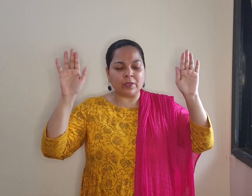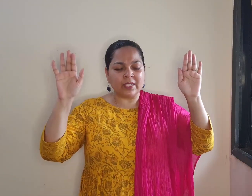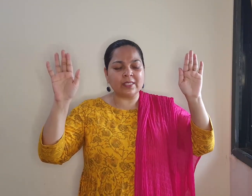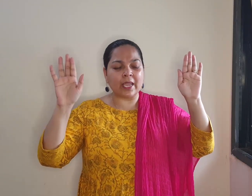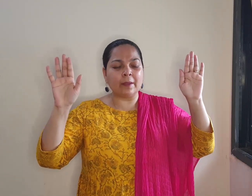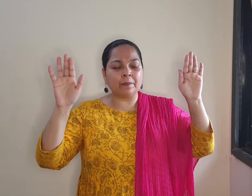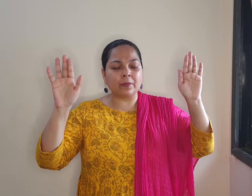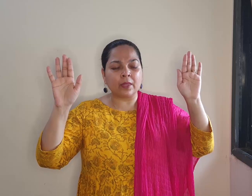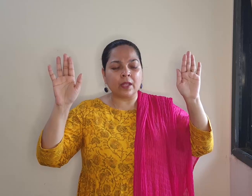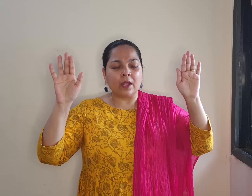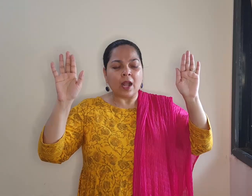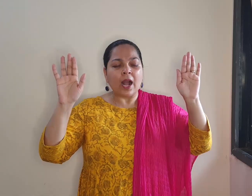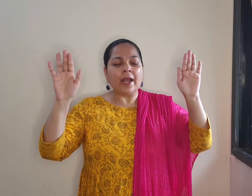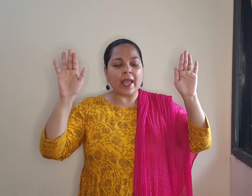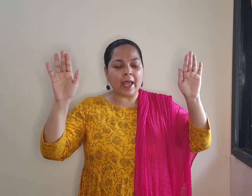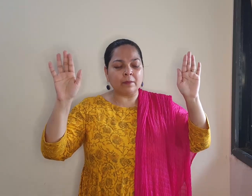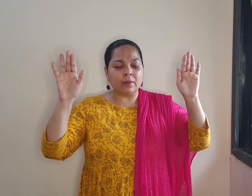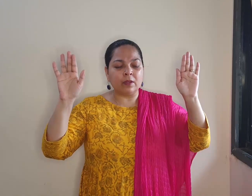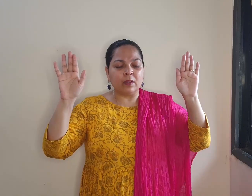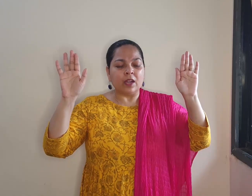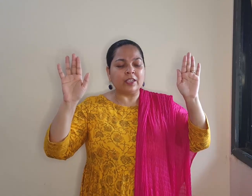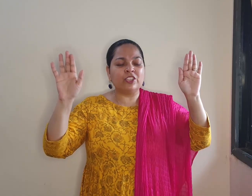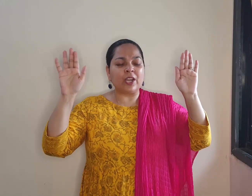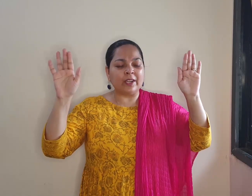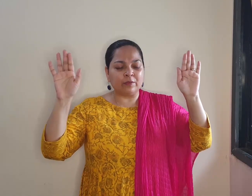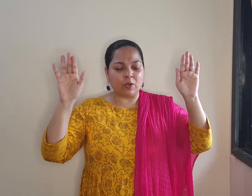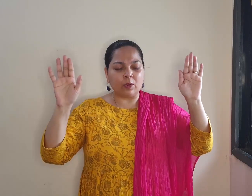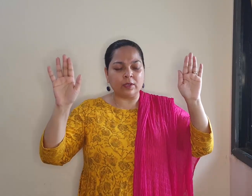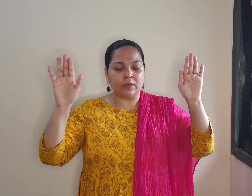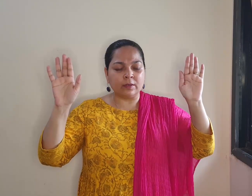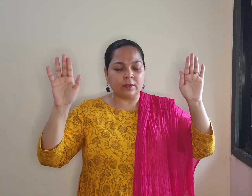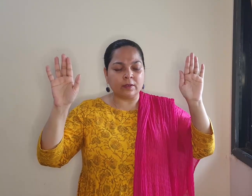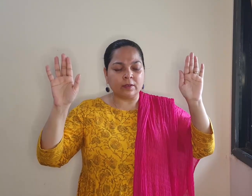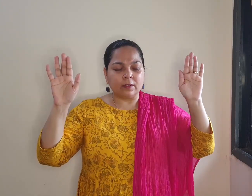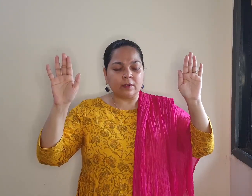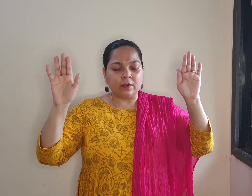And from this day, I am a child of God.